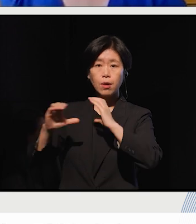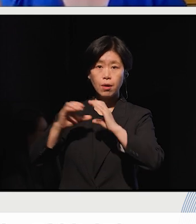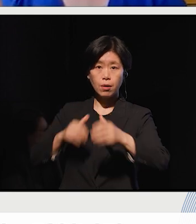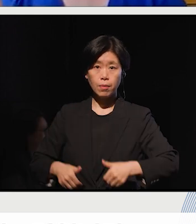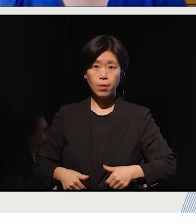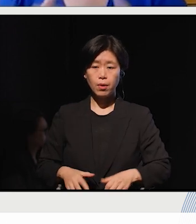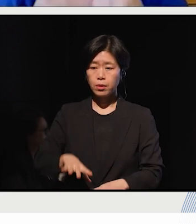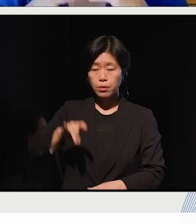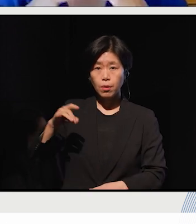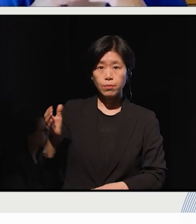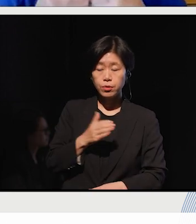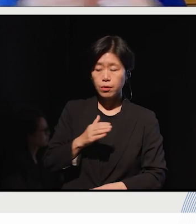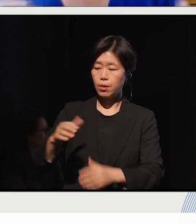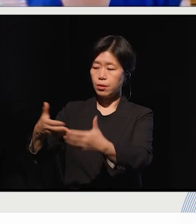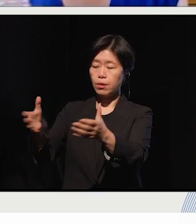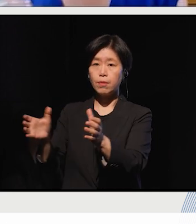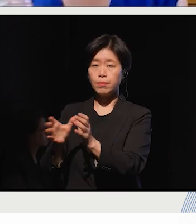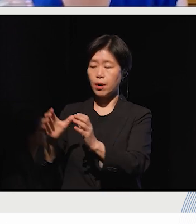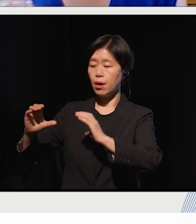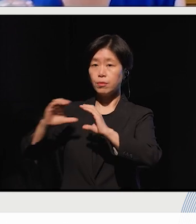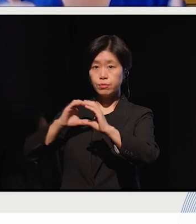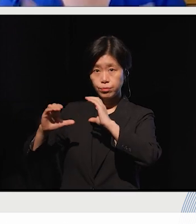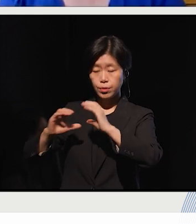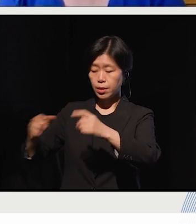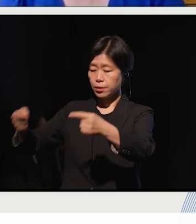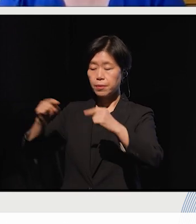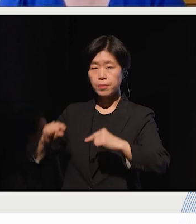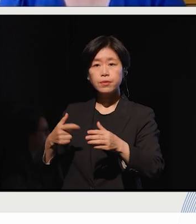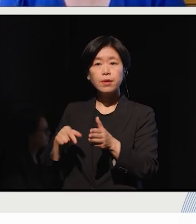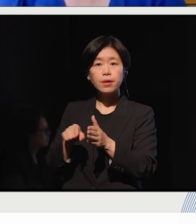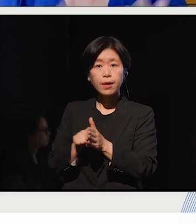beginning, and it is an ongoing commitment to